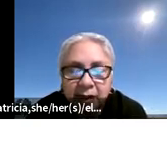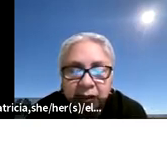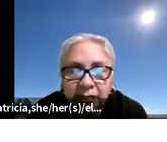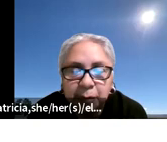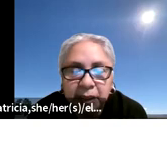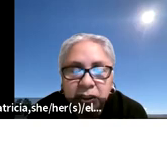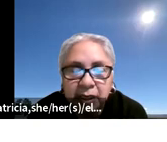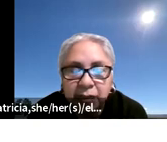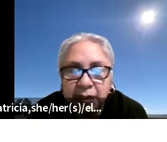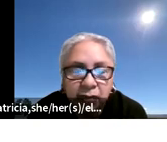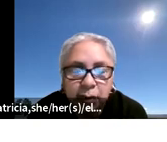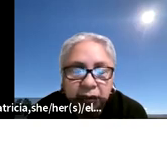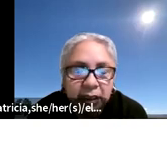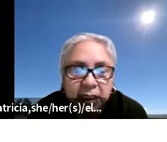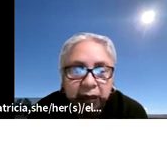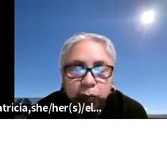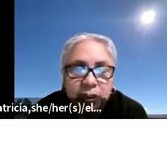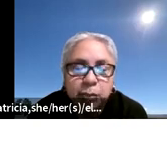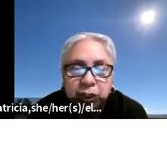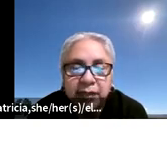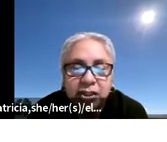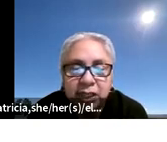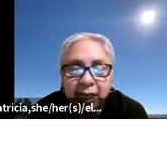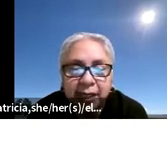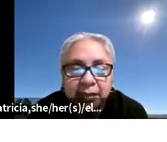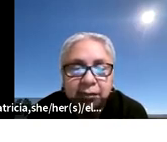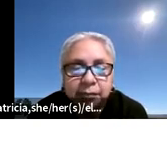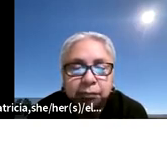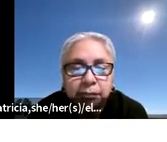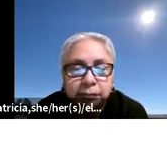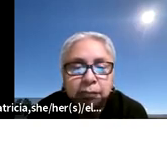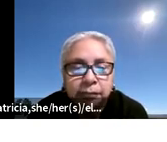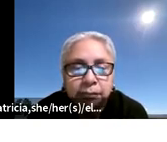I love all the information, everything everyone's putting in the chat.